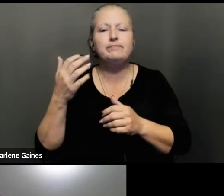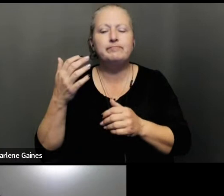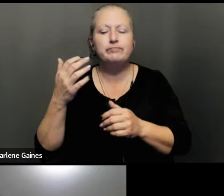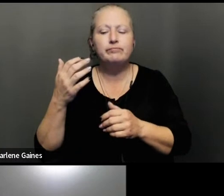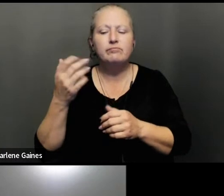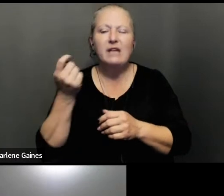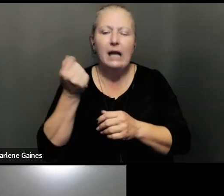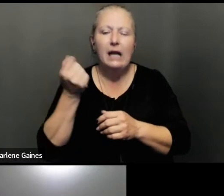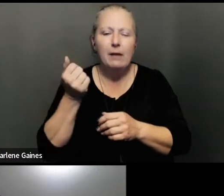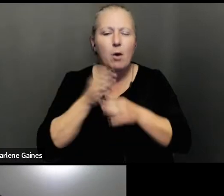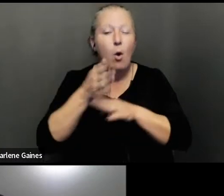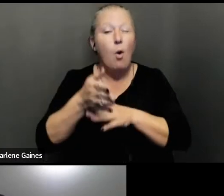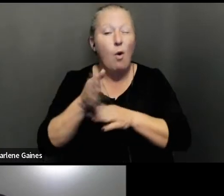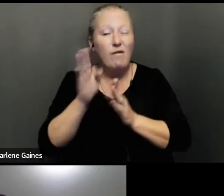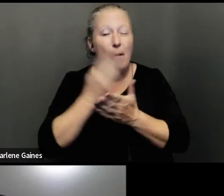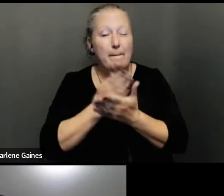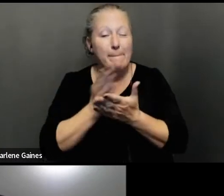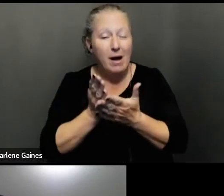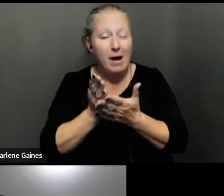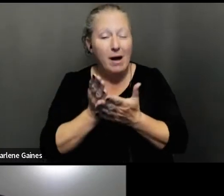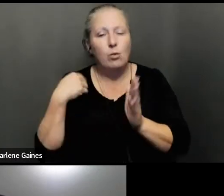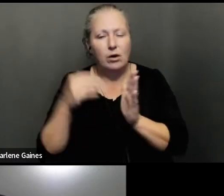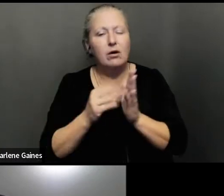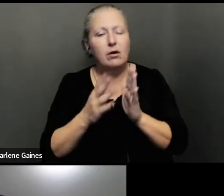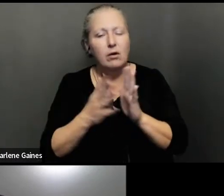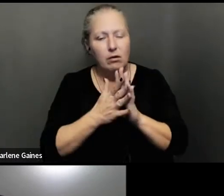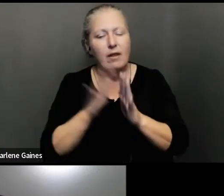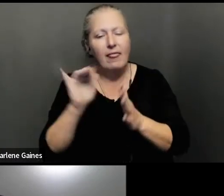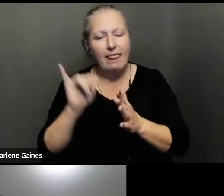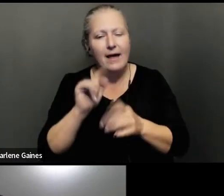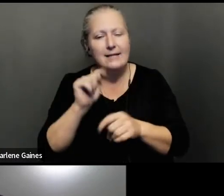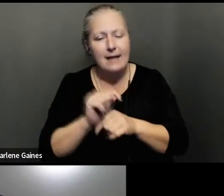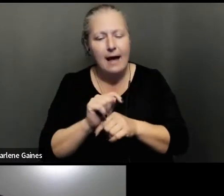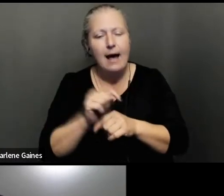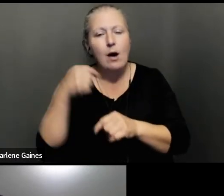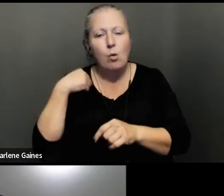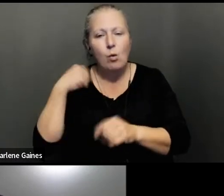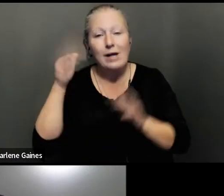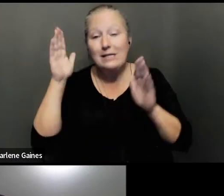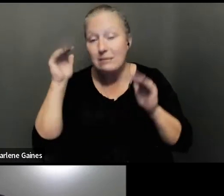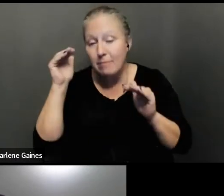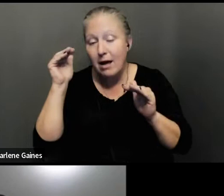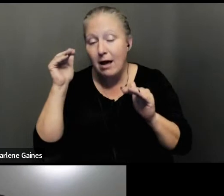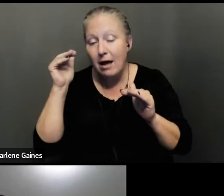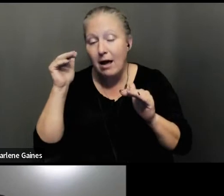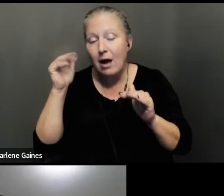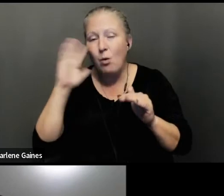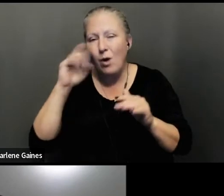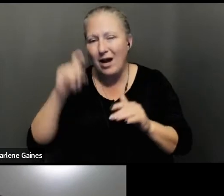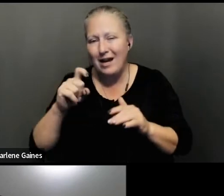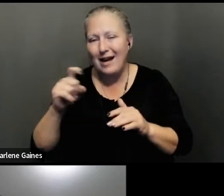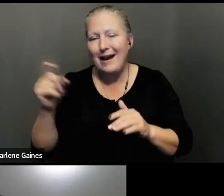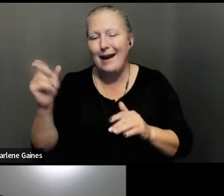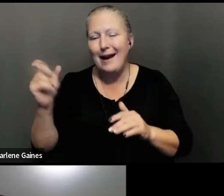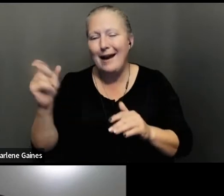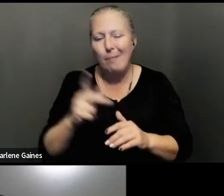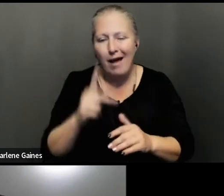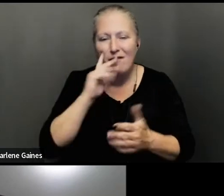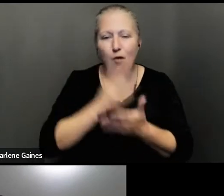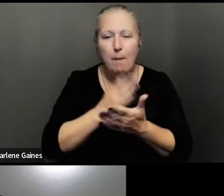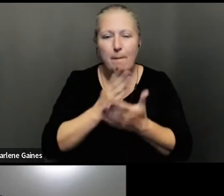little bit over budget. We noted at that time that we expected that we likely would need to come back for a